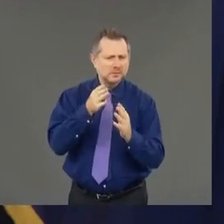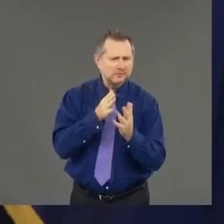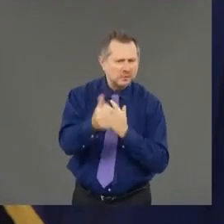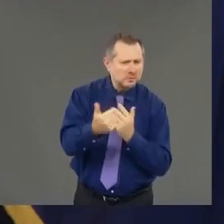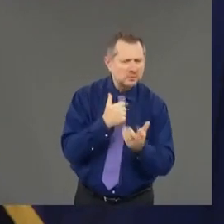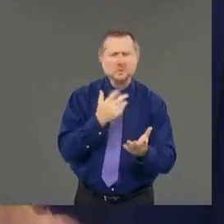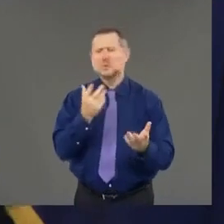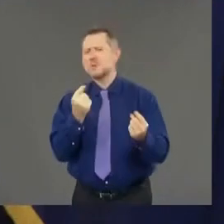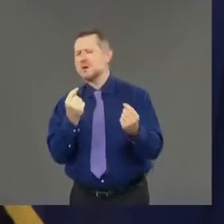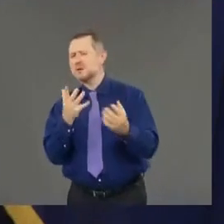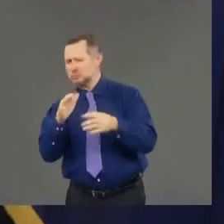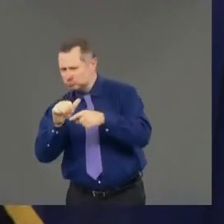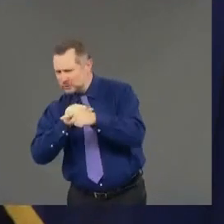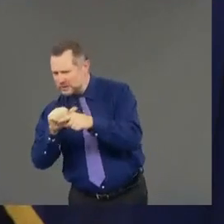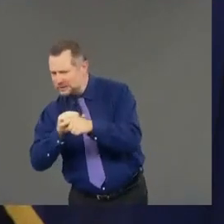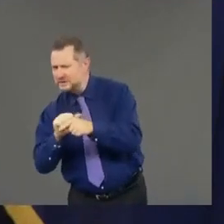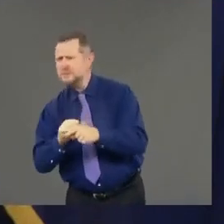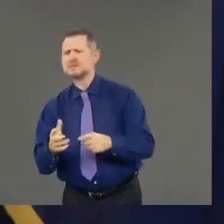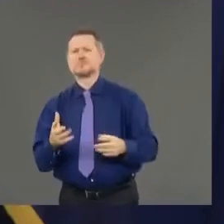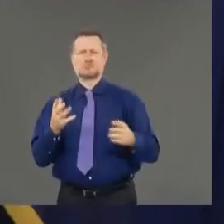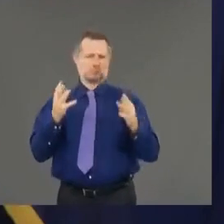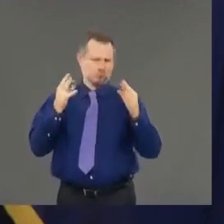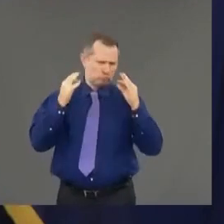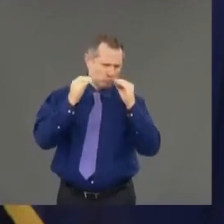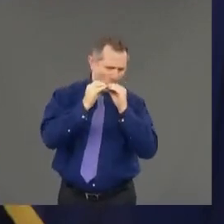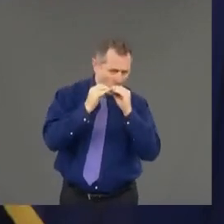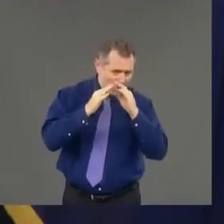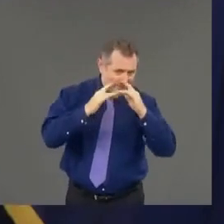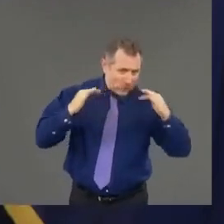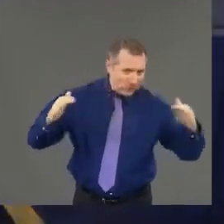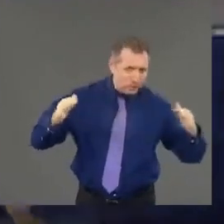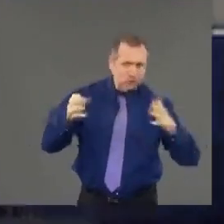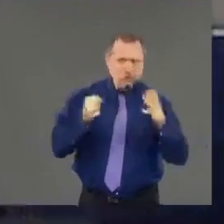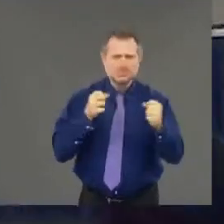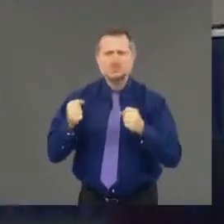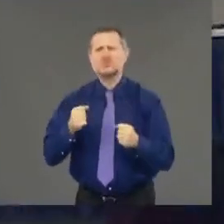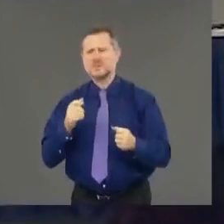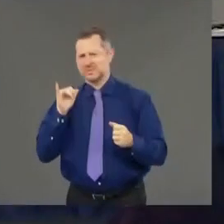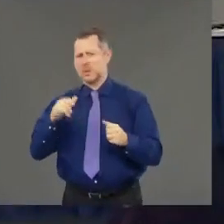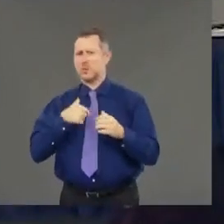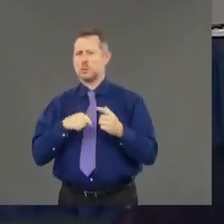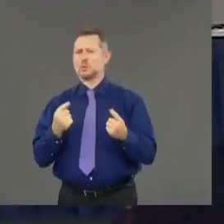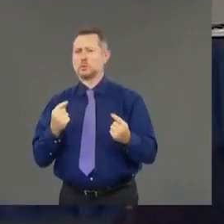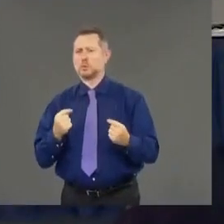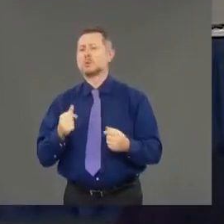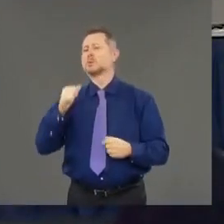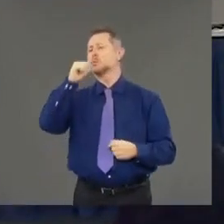workforce? What did it do? That's what I would have done if I was a reporter. The process and the approach